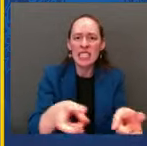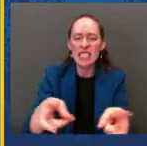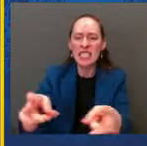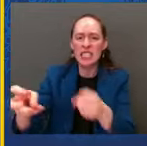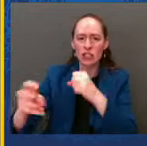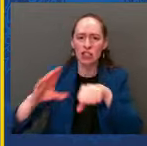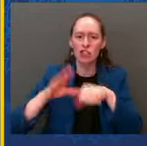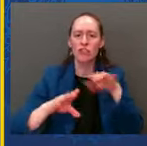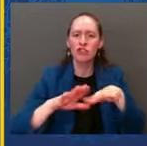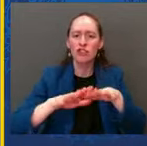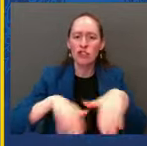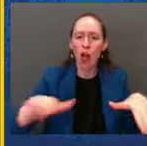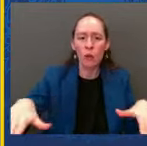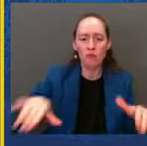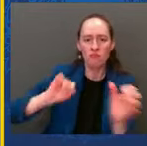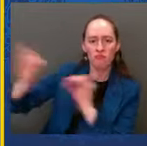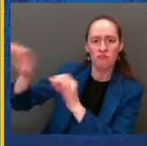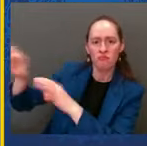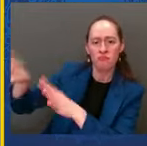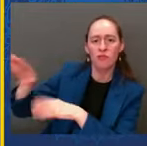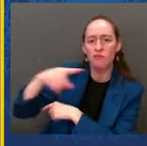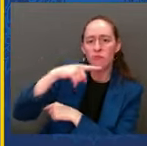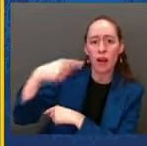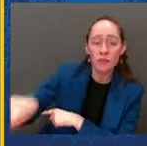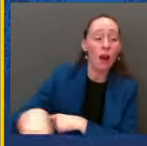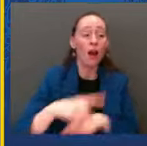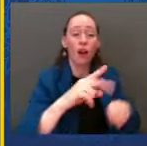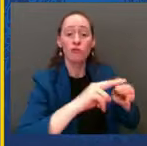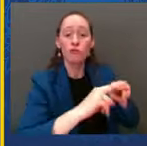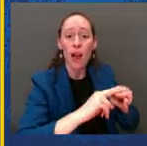hospitals, schools, and orphanages.